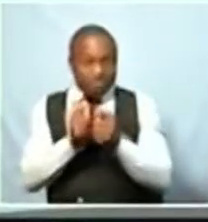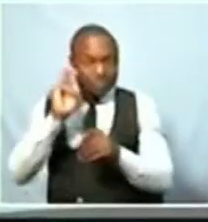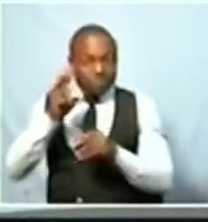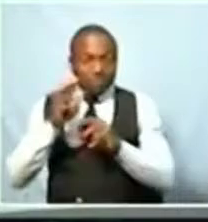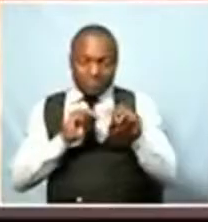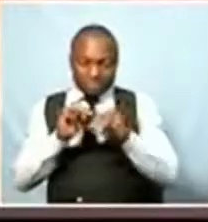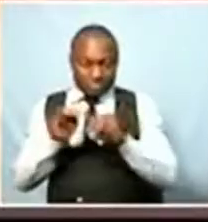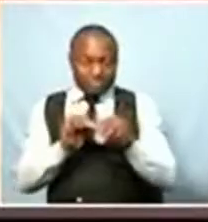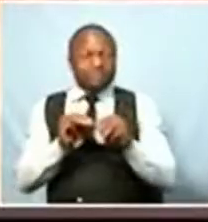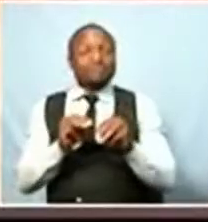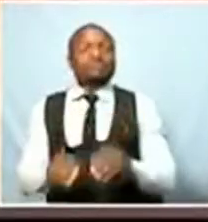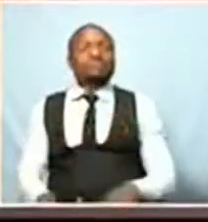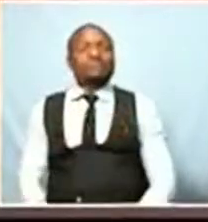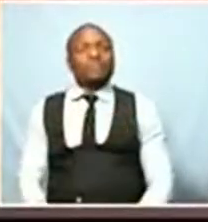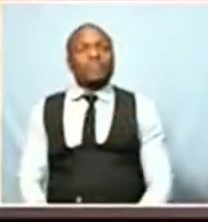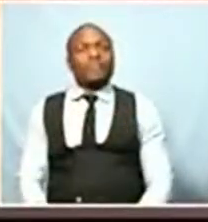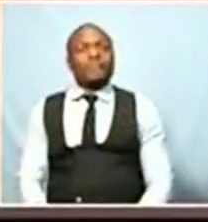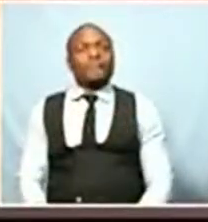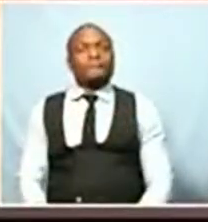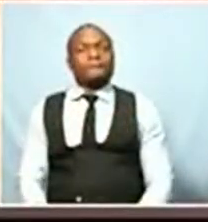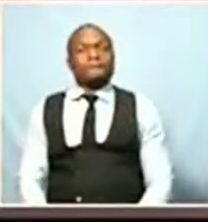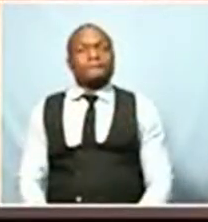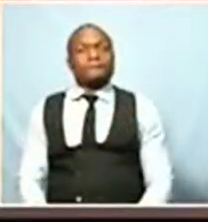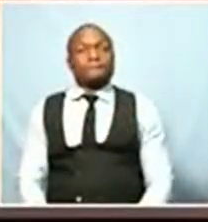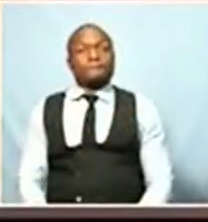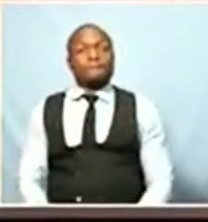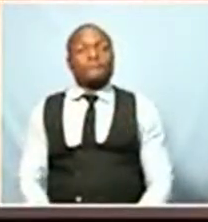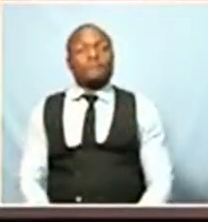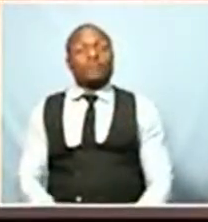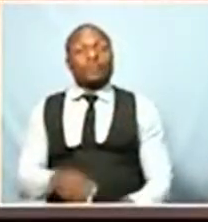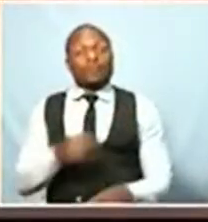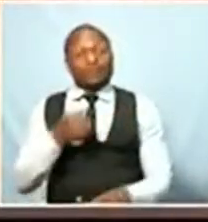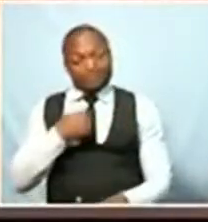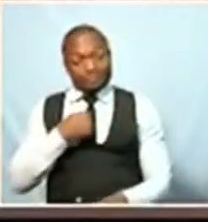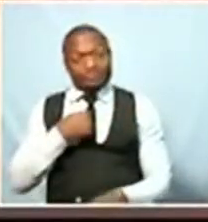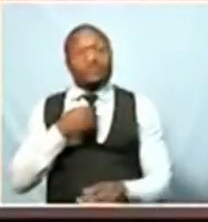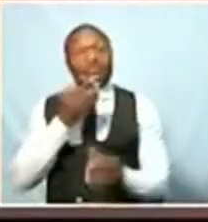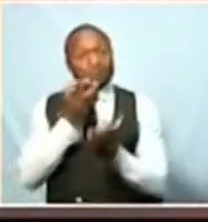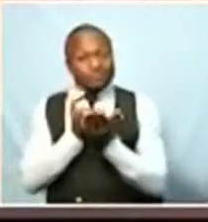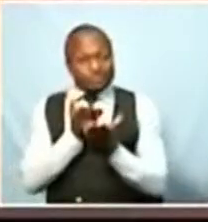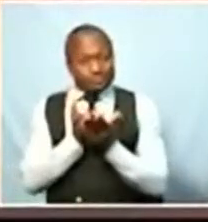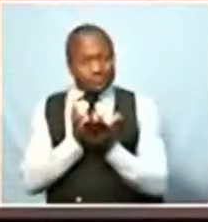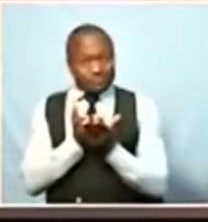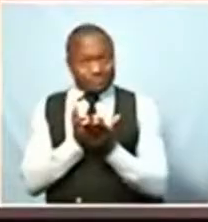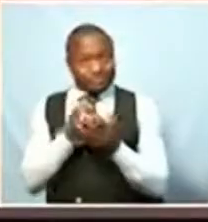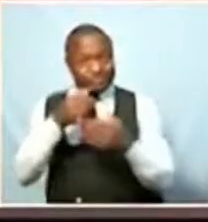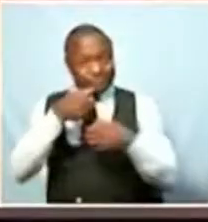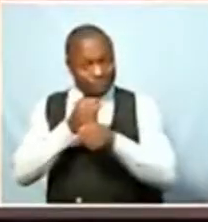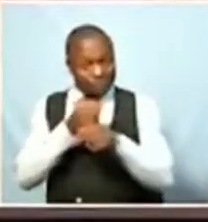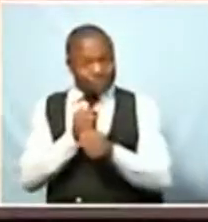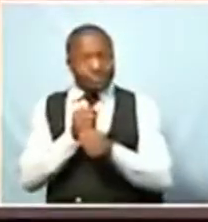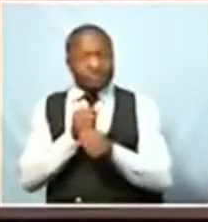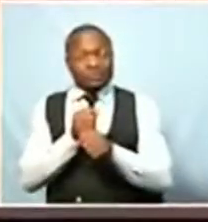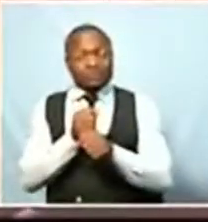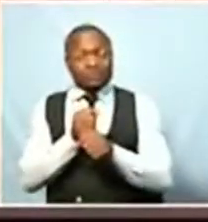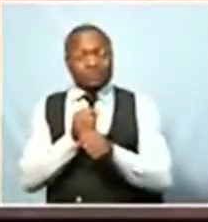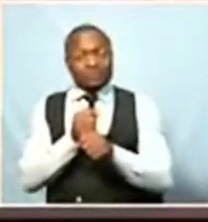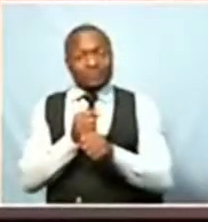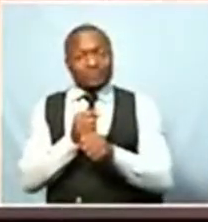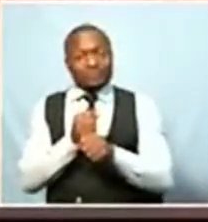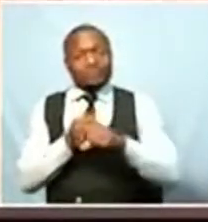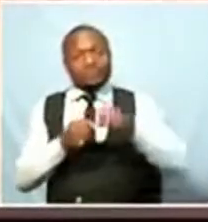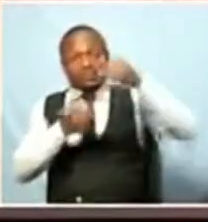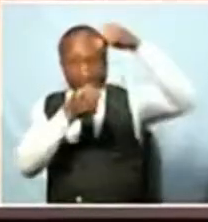I urge you on. We set up NIMA, and there were always all these teething